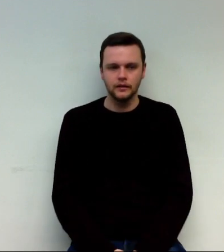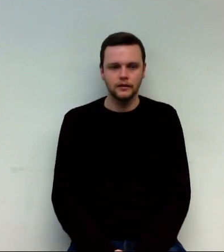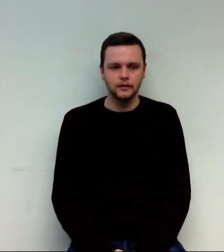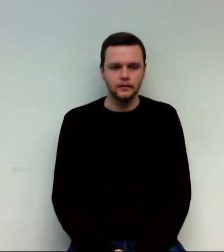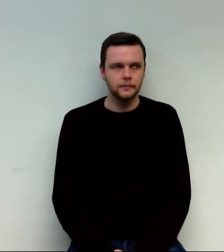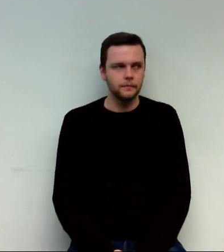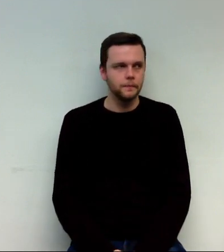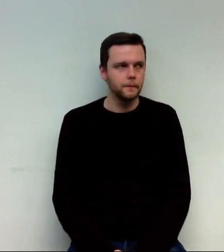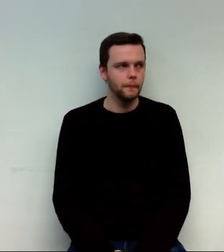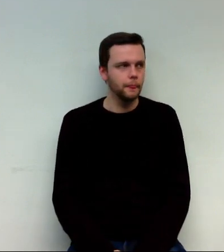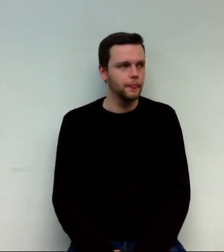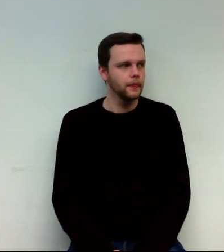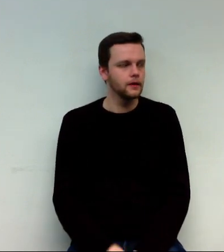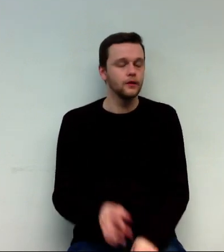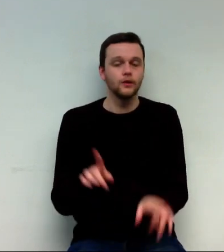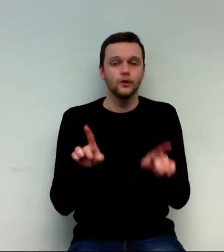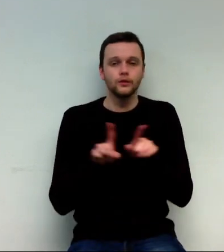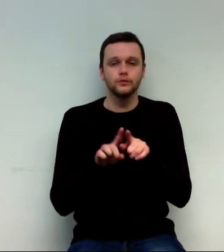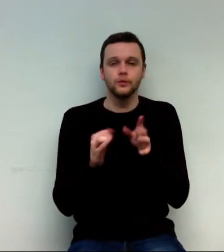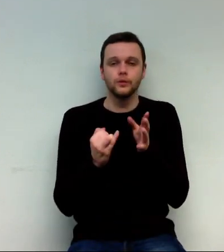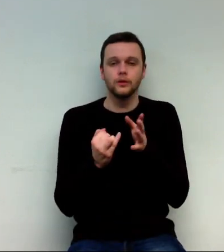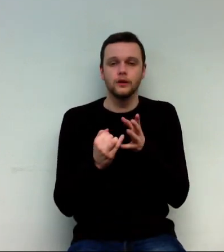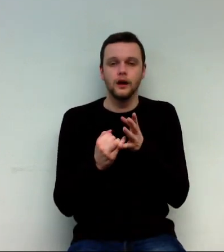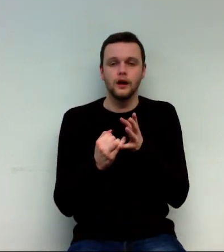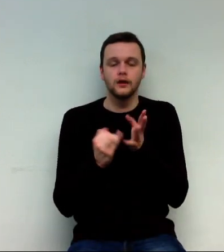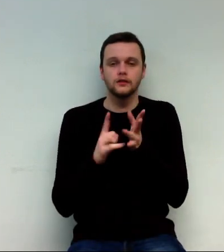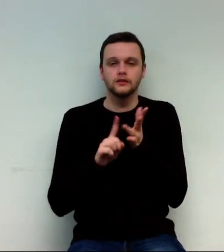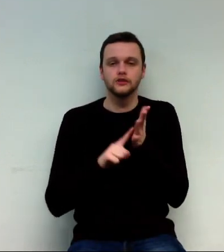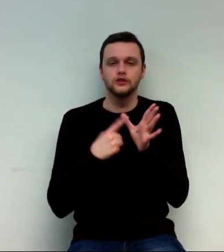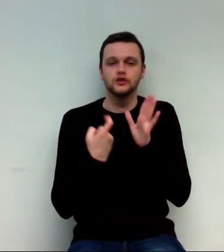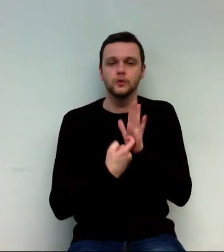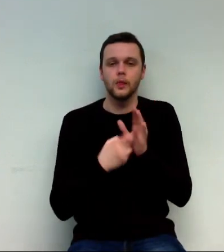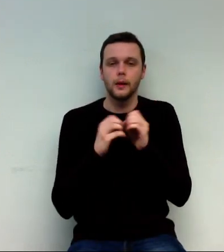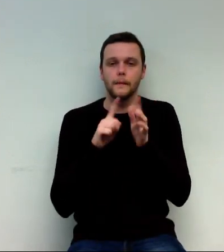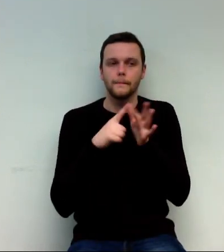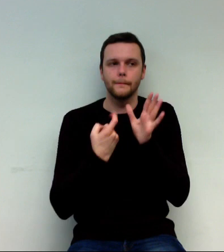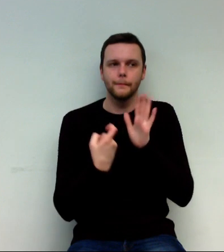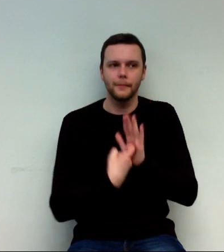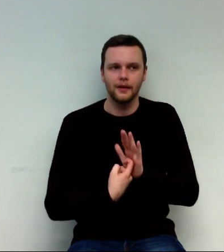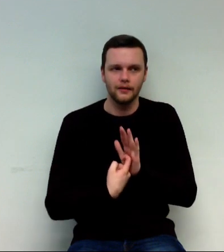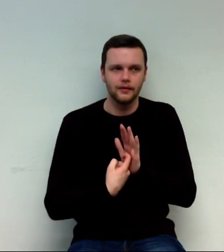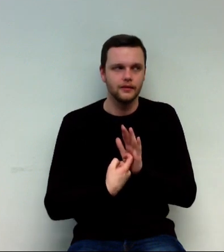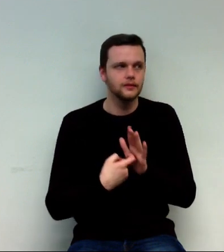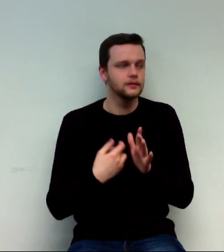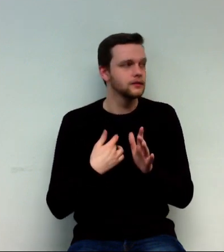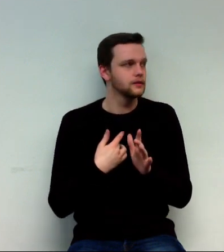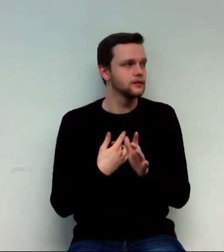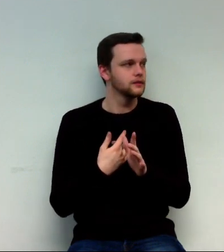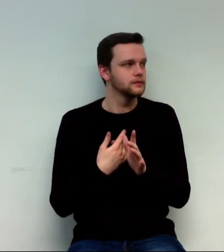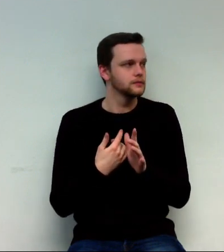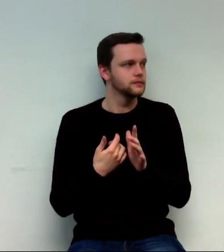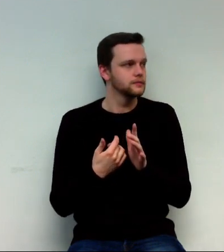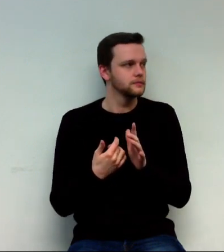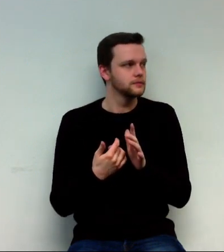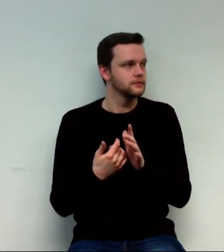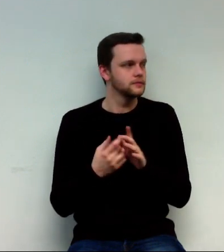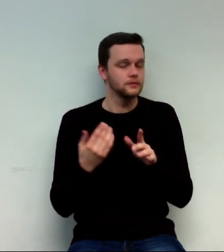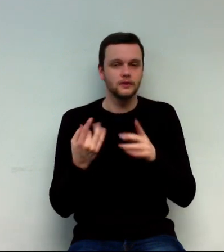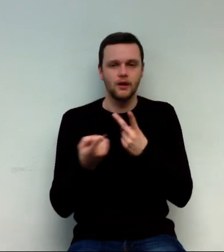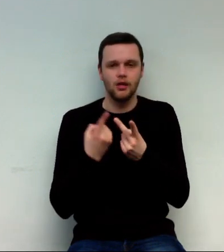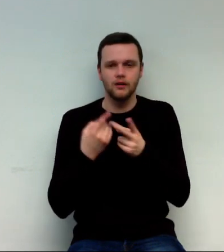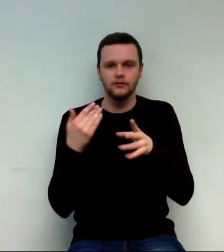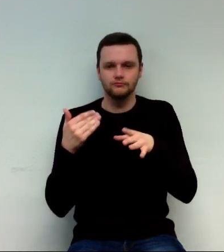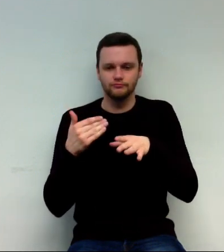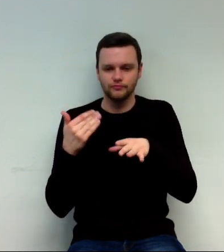Organisations like Solar Bear, who works with deaf theatre makers in Scotland as well.